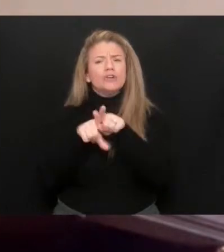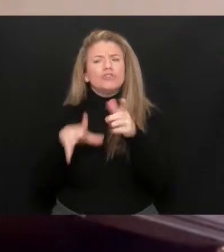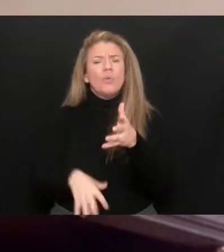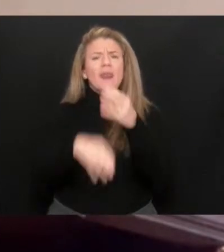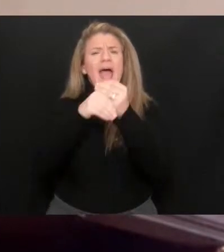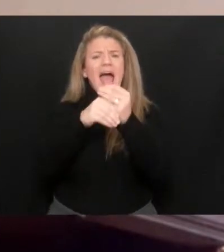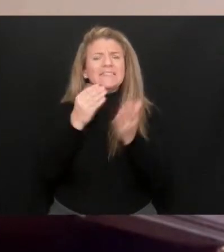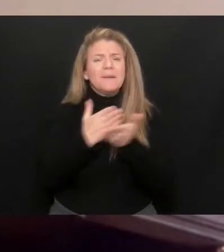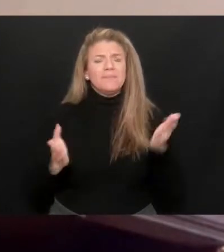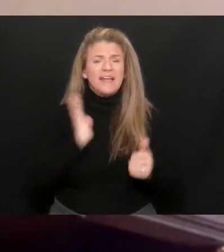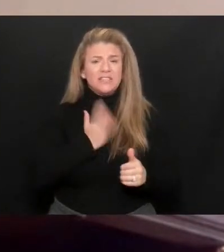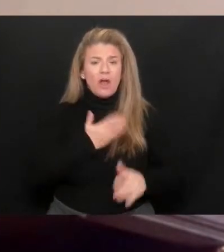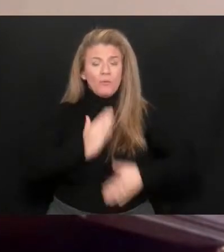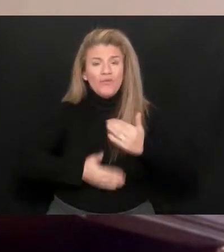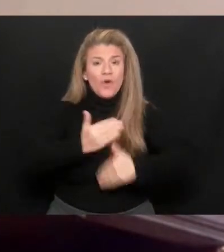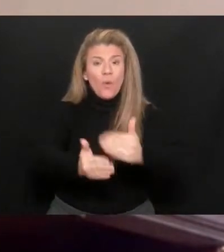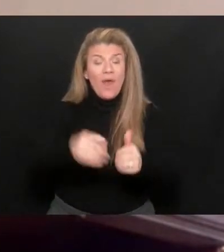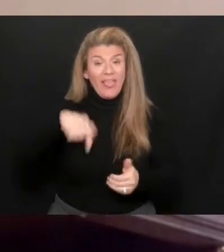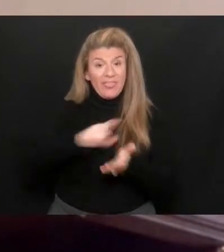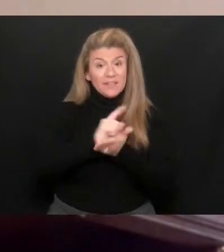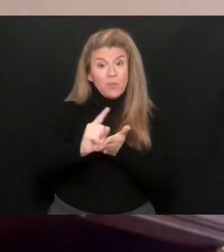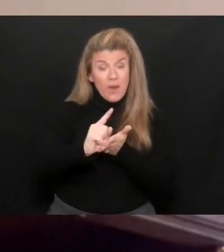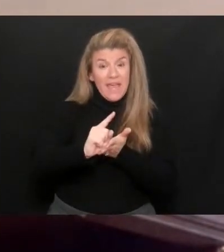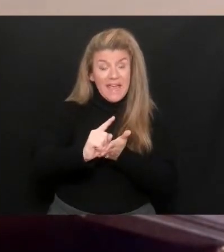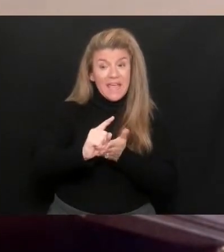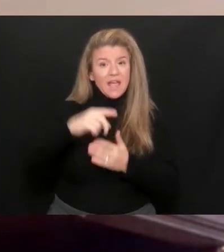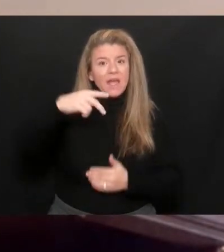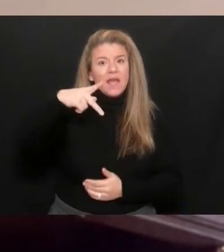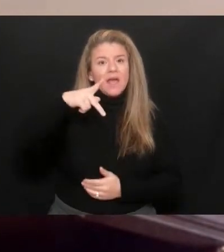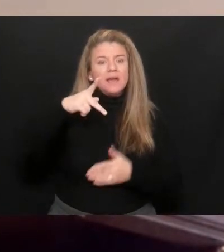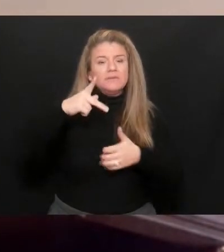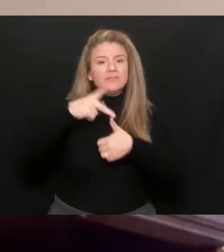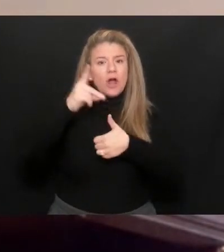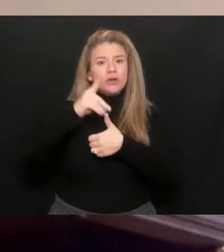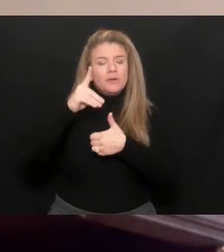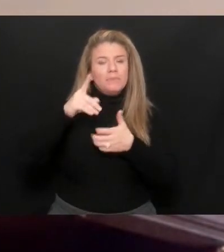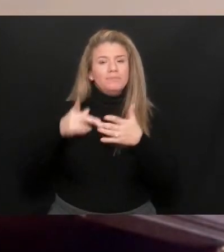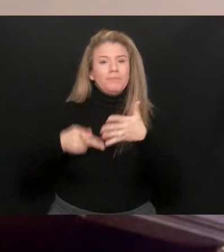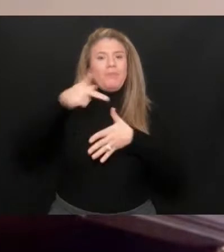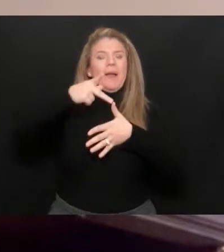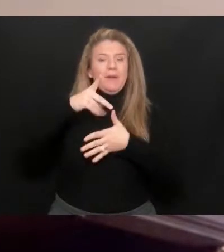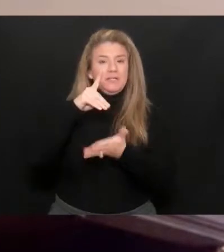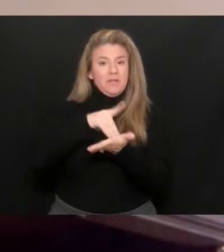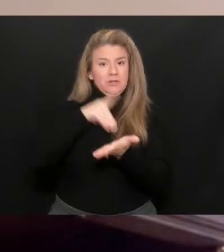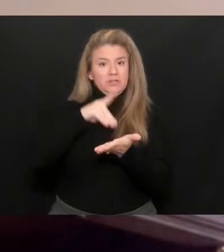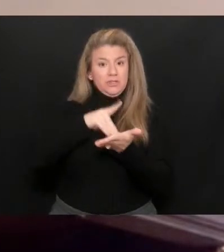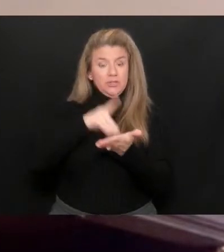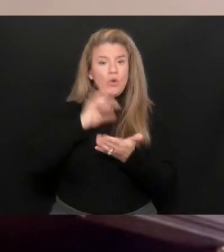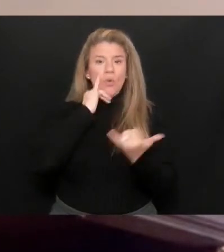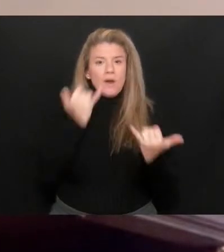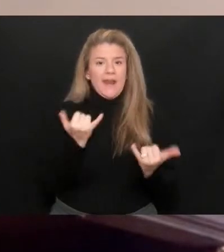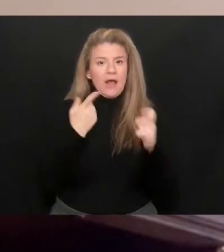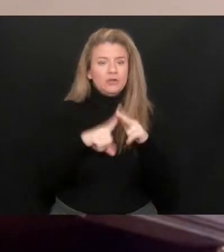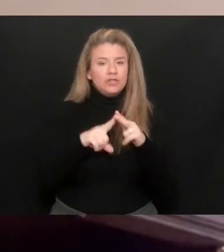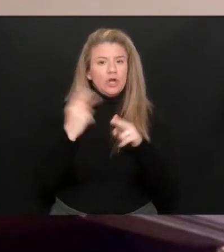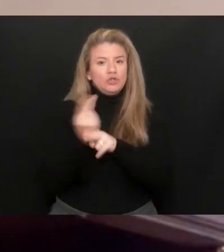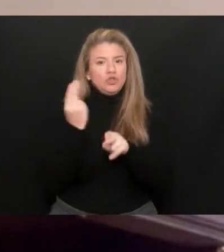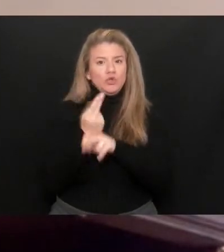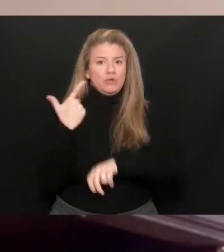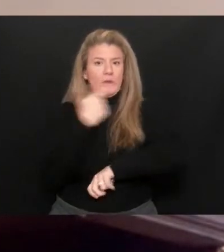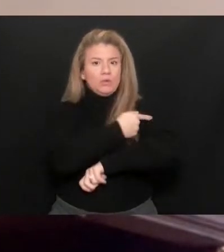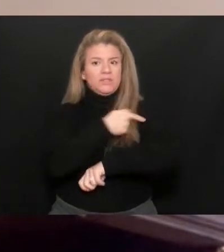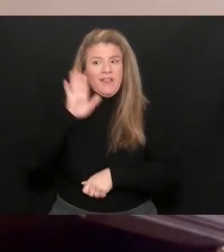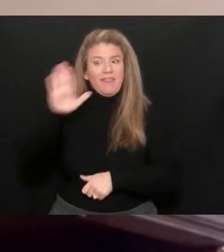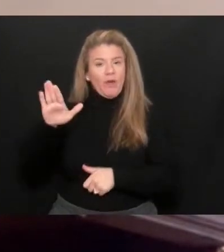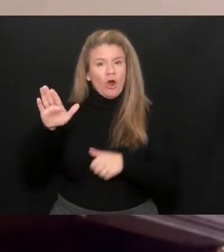moving forward on is this week, primary care providers will start to pick up doses to be used in their